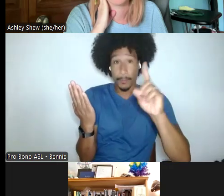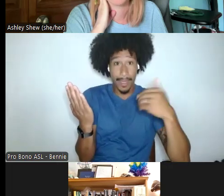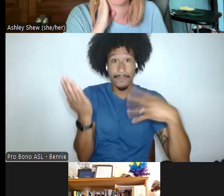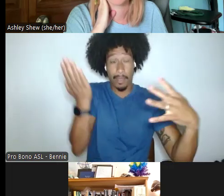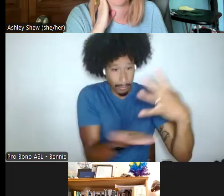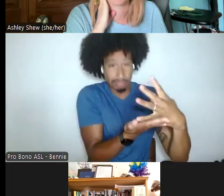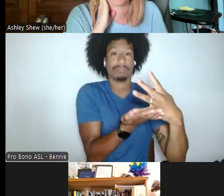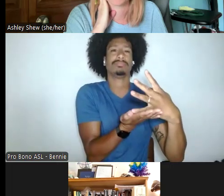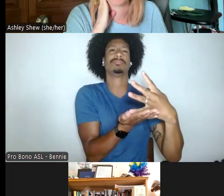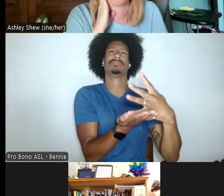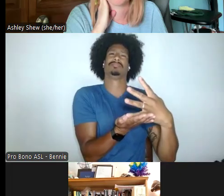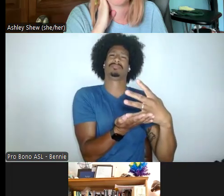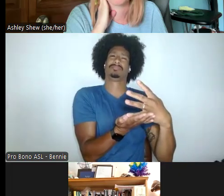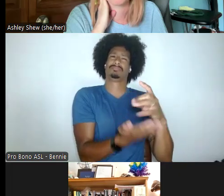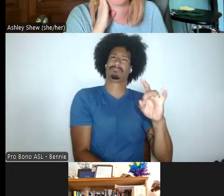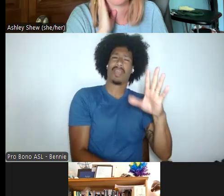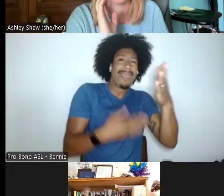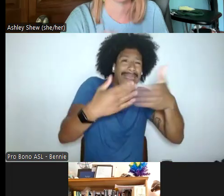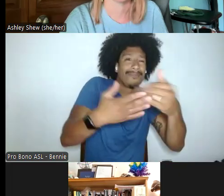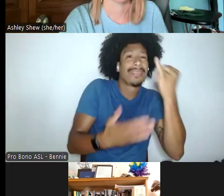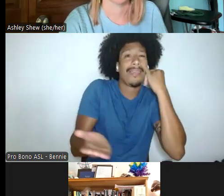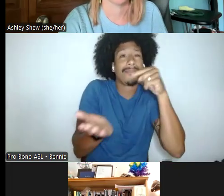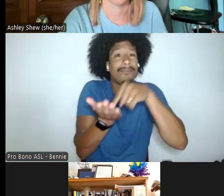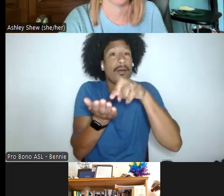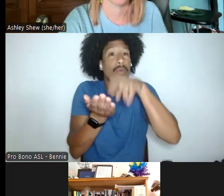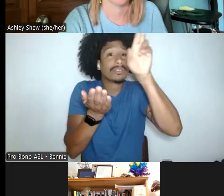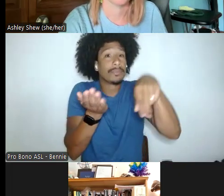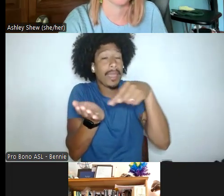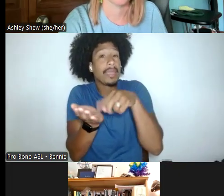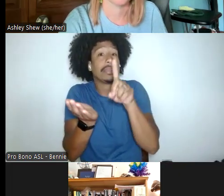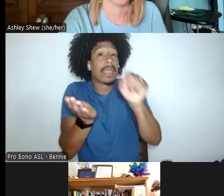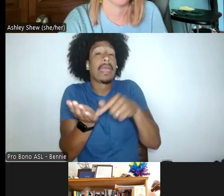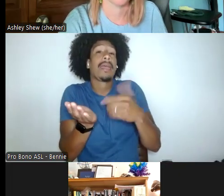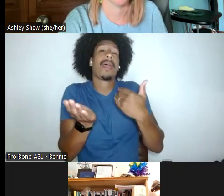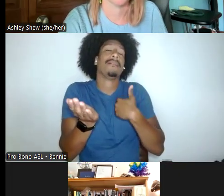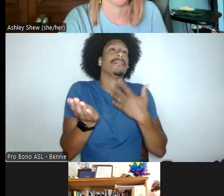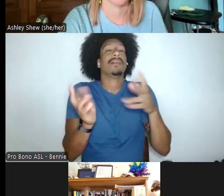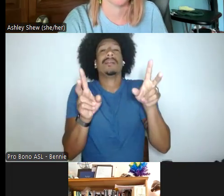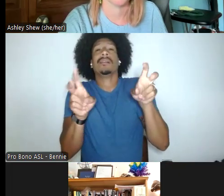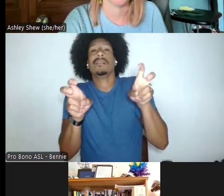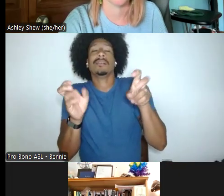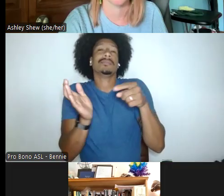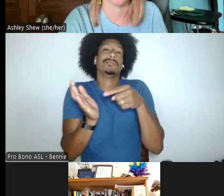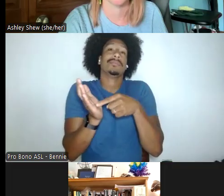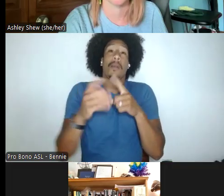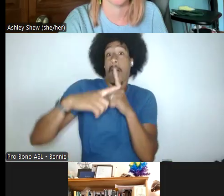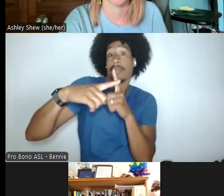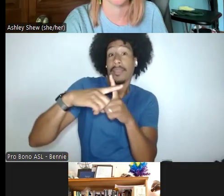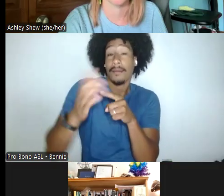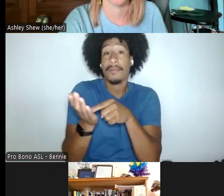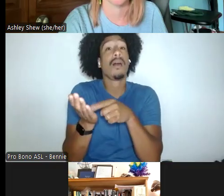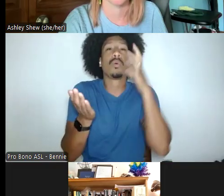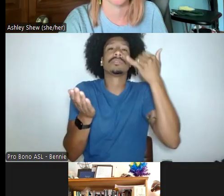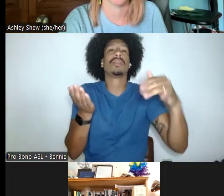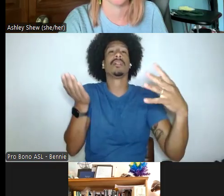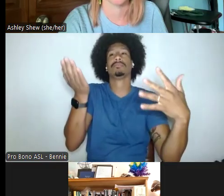laudatory, is positive. They call these enhancements on resumes. When somebody has an